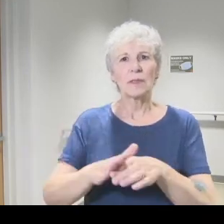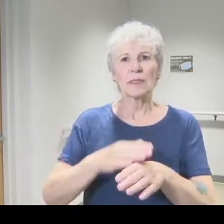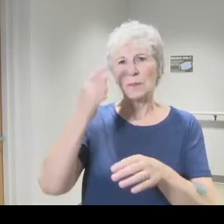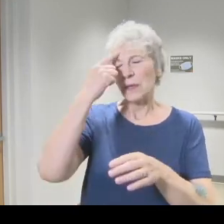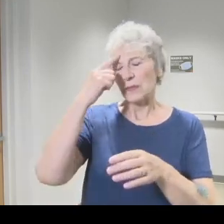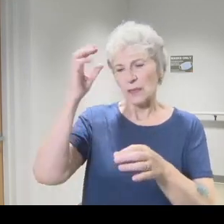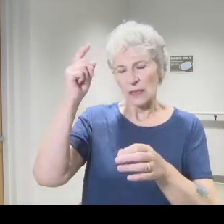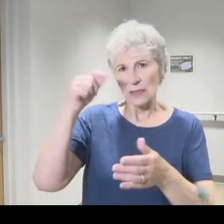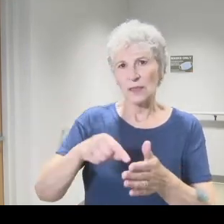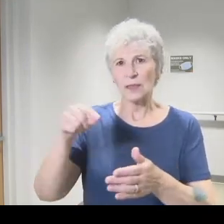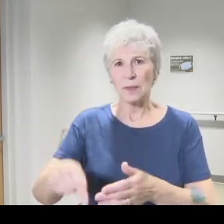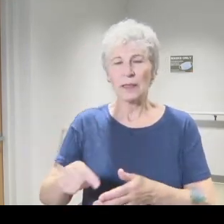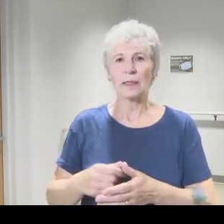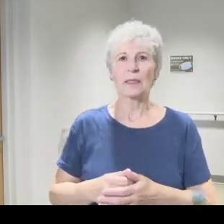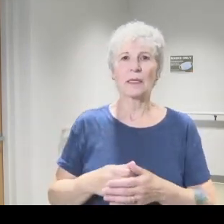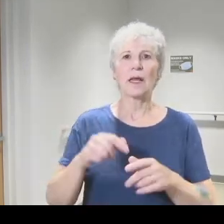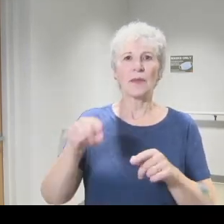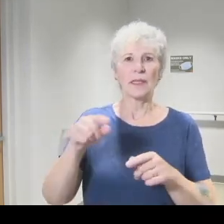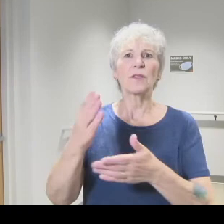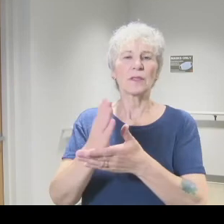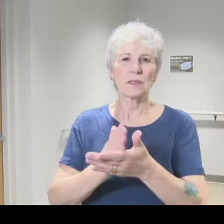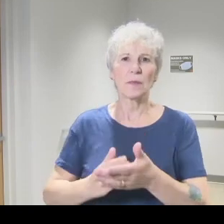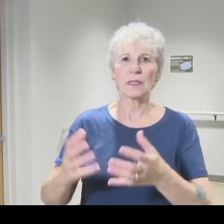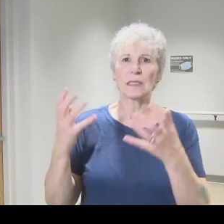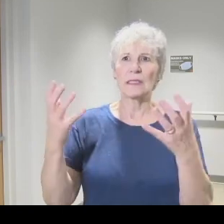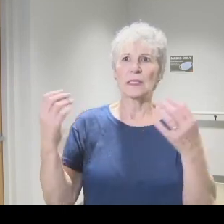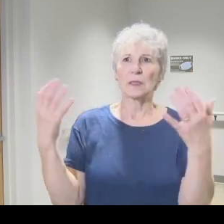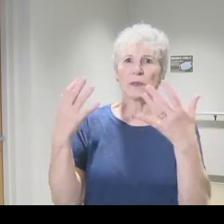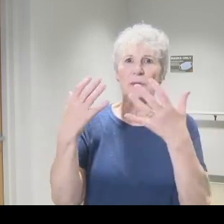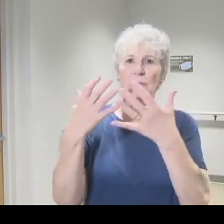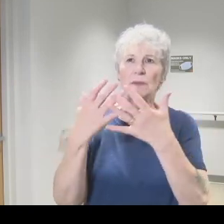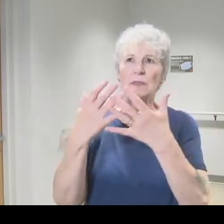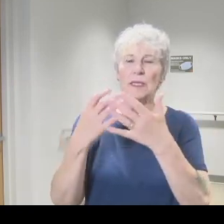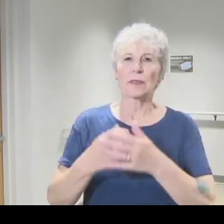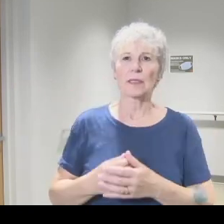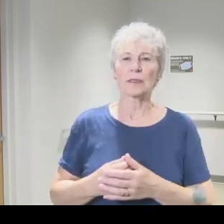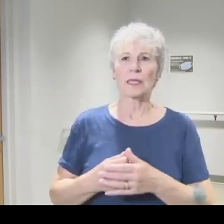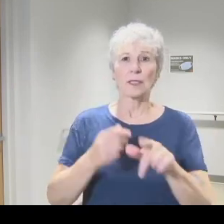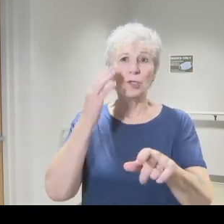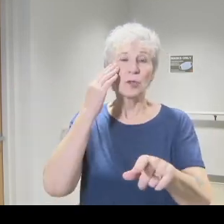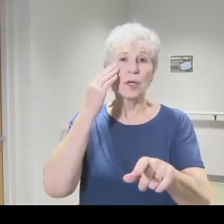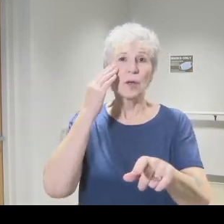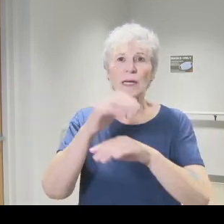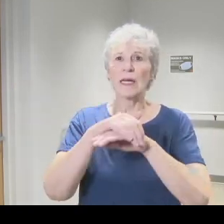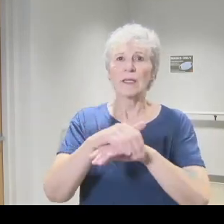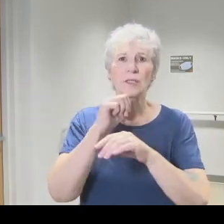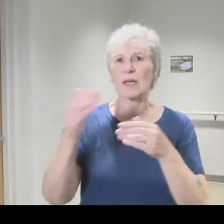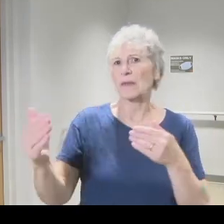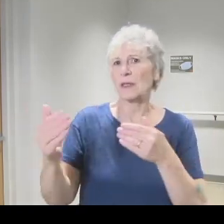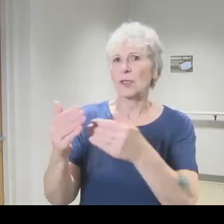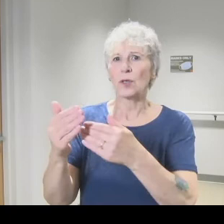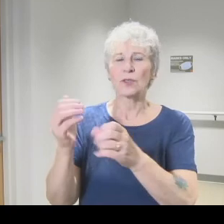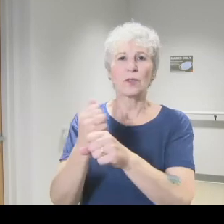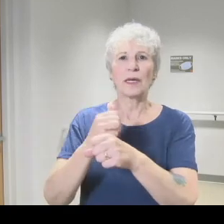demanding, and these are what I'd call some of the giants when you get over there. For example, did you know English does not even come close to making all the